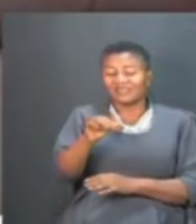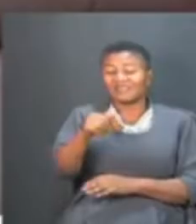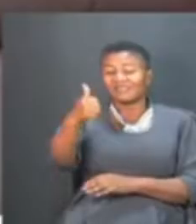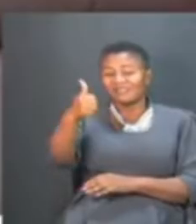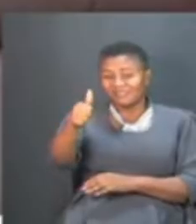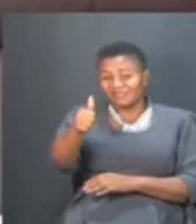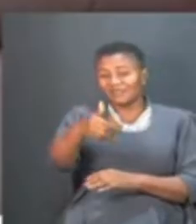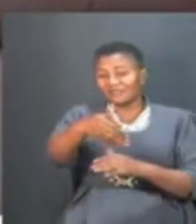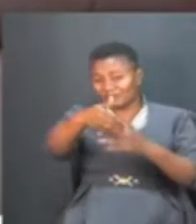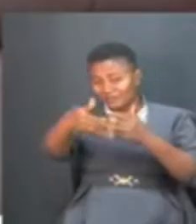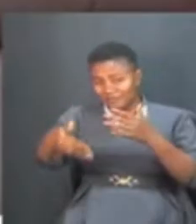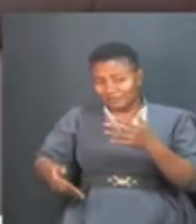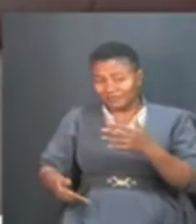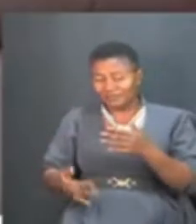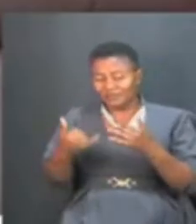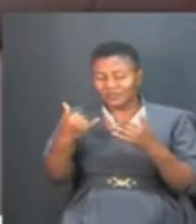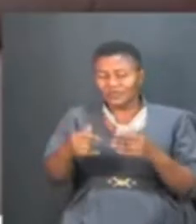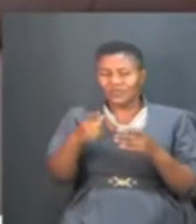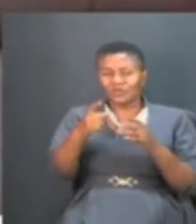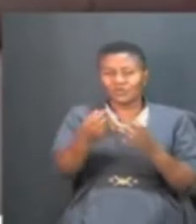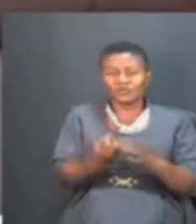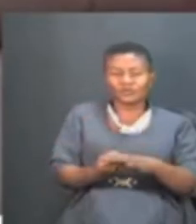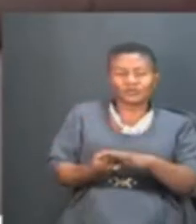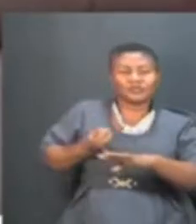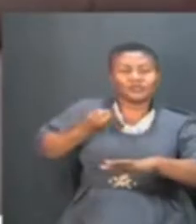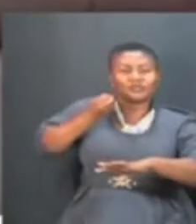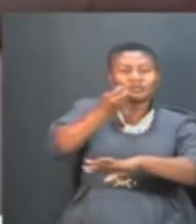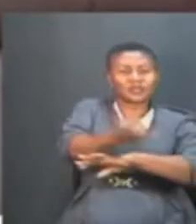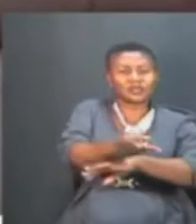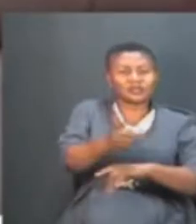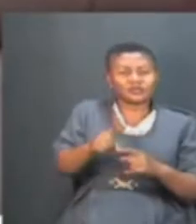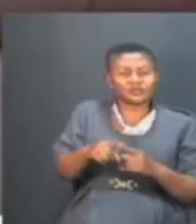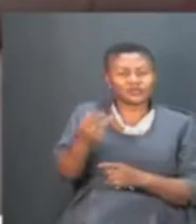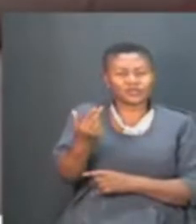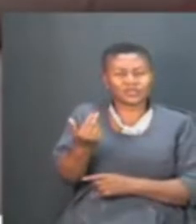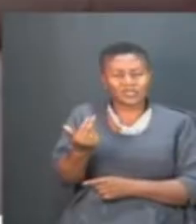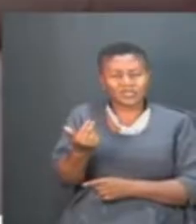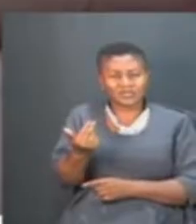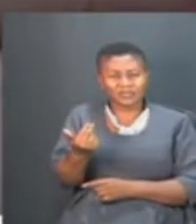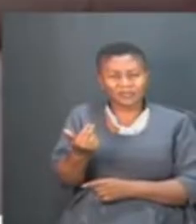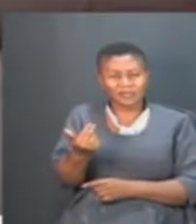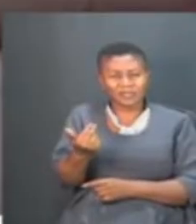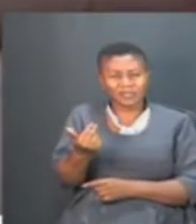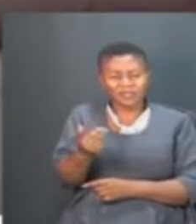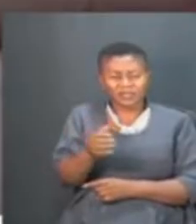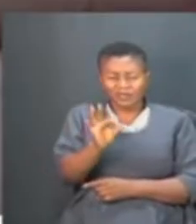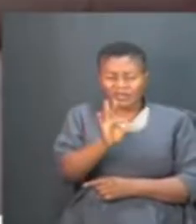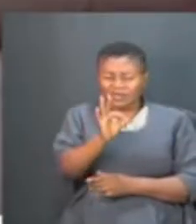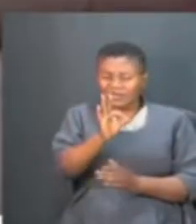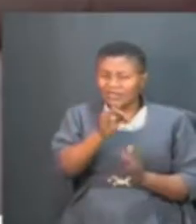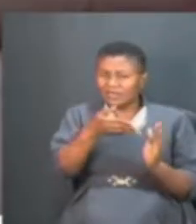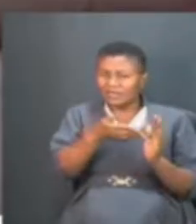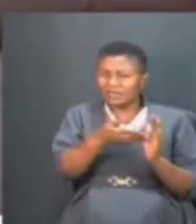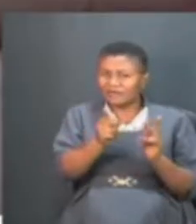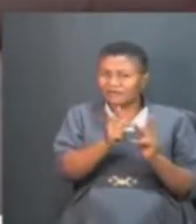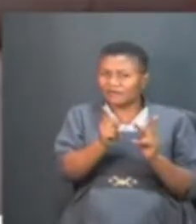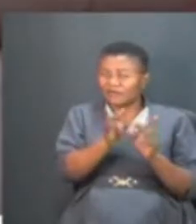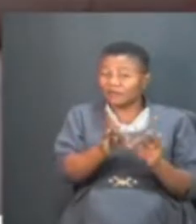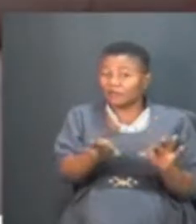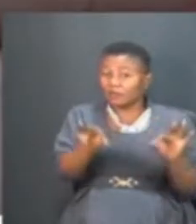forth. You are jumping all the way to 13. Now, 9 is a very important business. As you all do